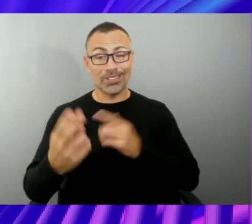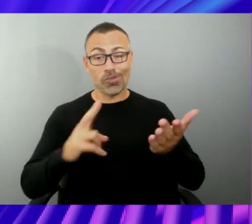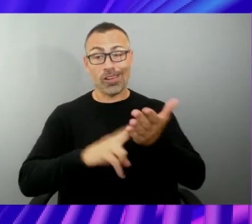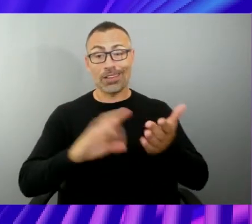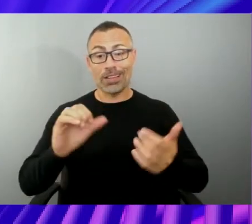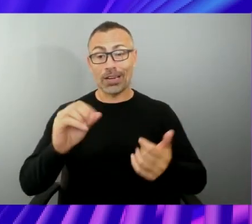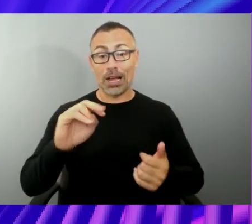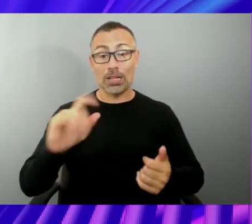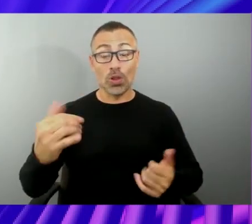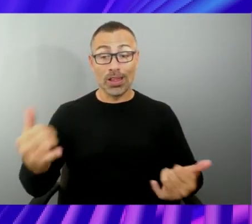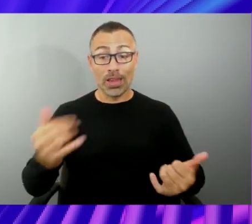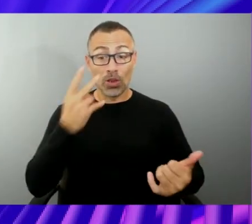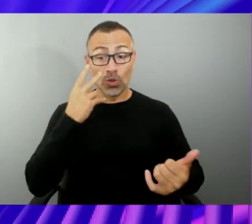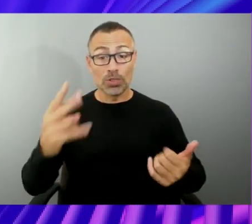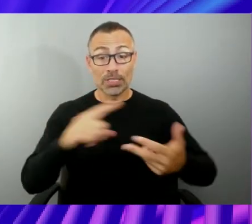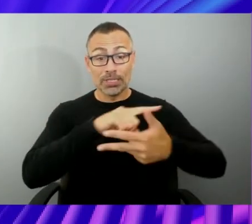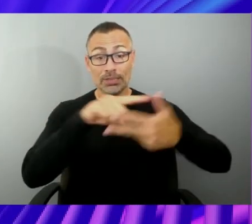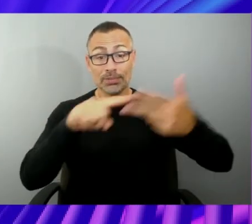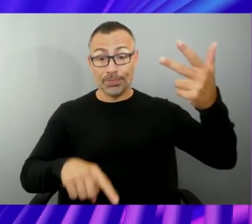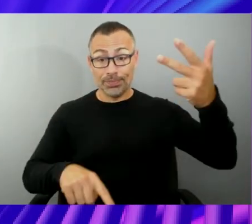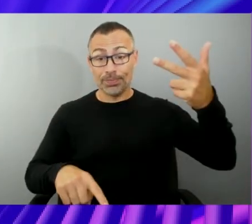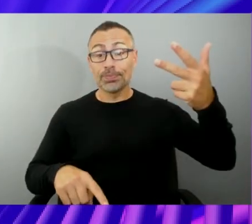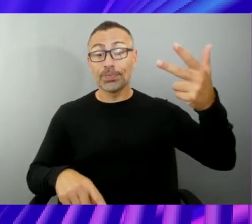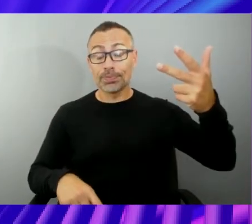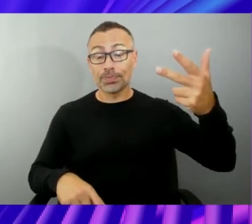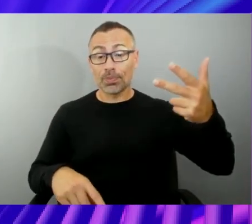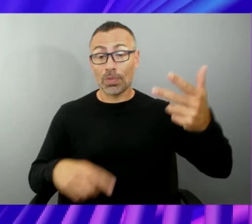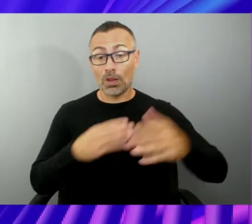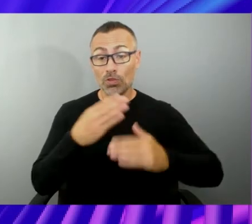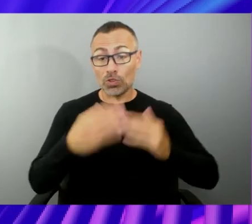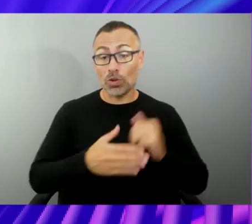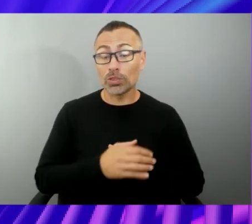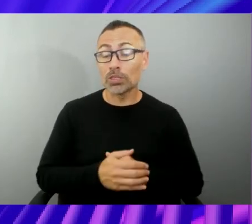So interestingly enough, with this particular